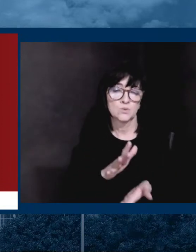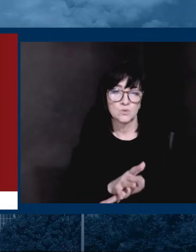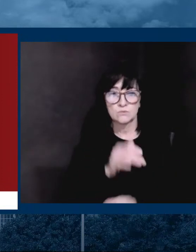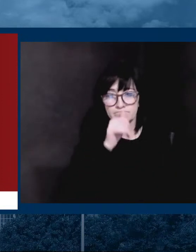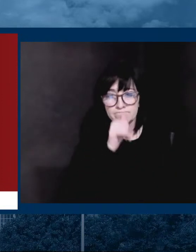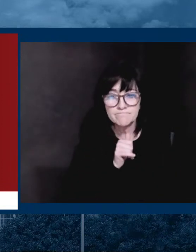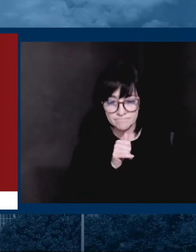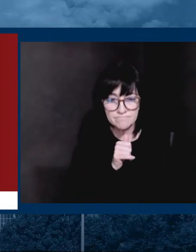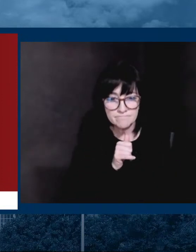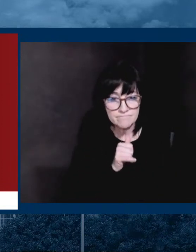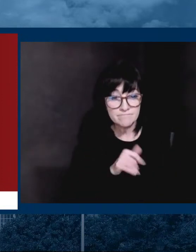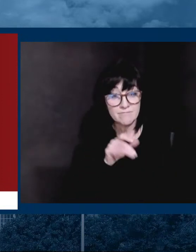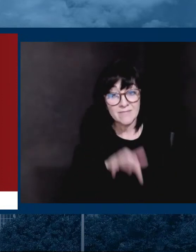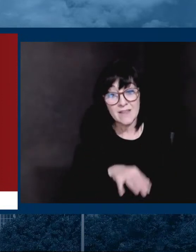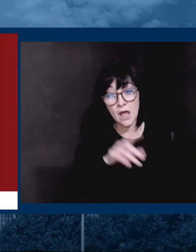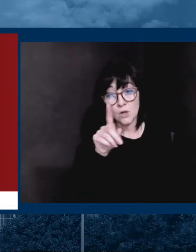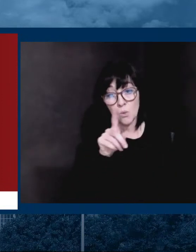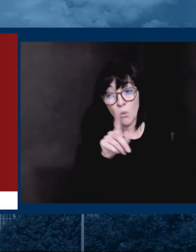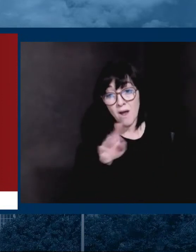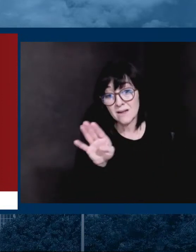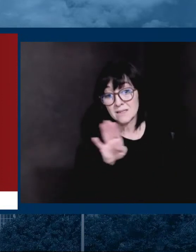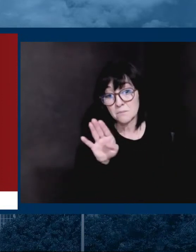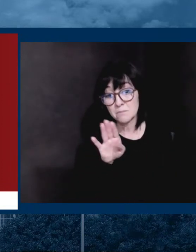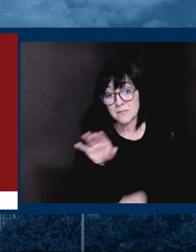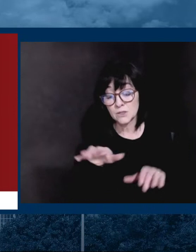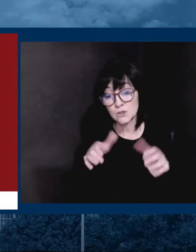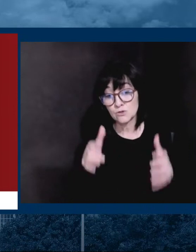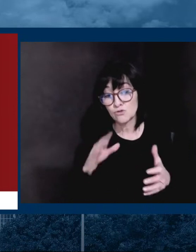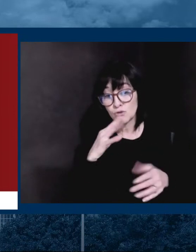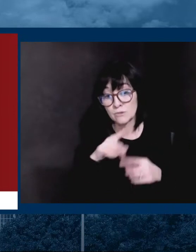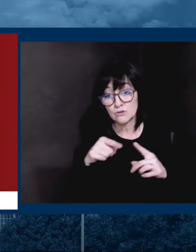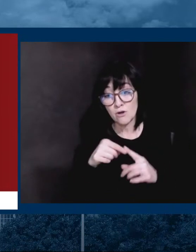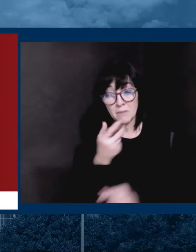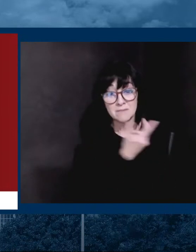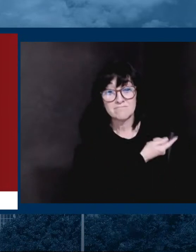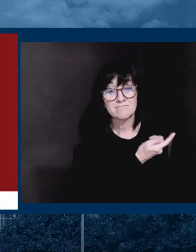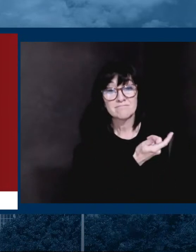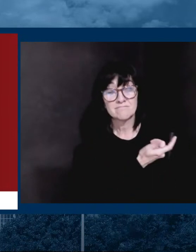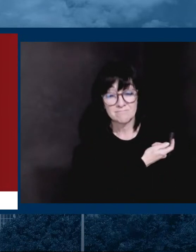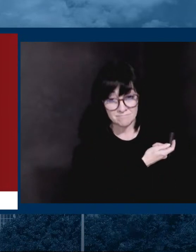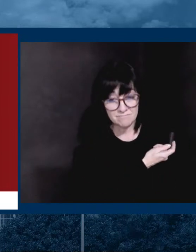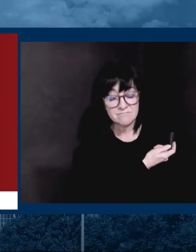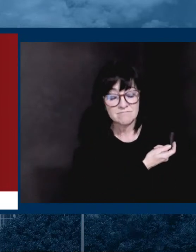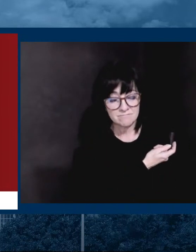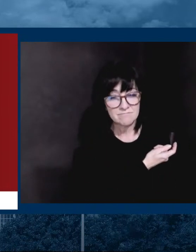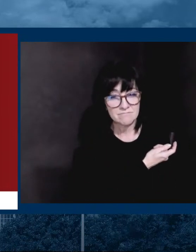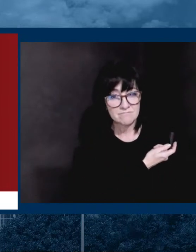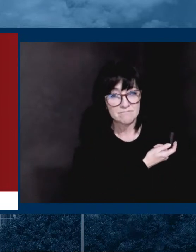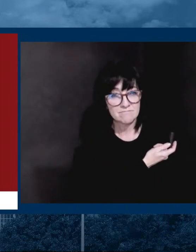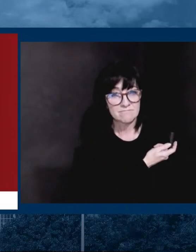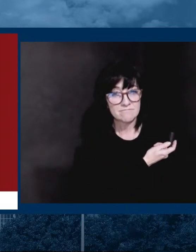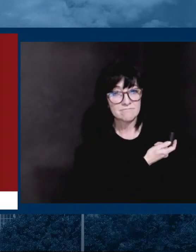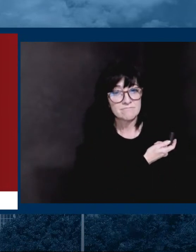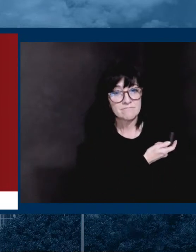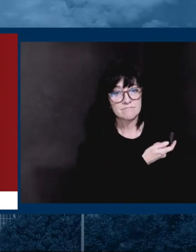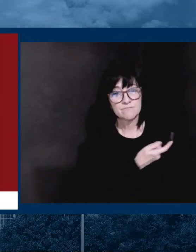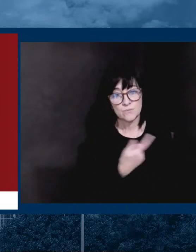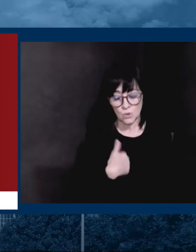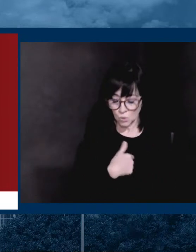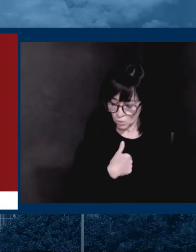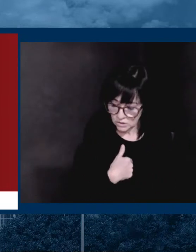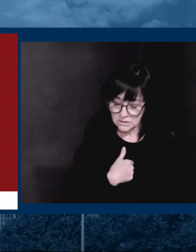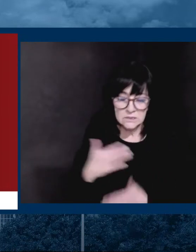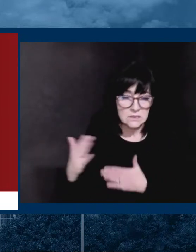1B group in terms of getting vaccines delivered, we will be ramping up our ability to deliver